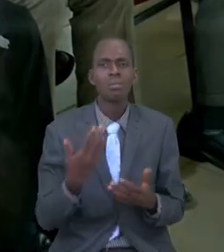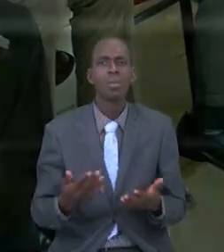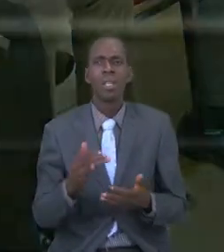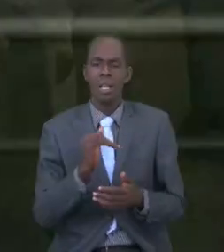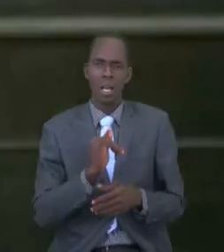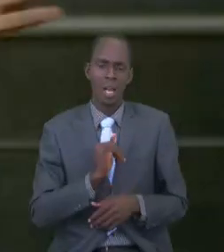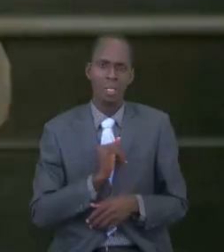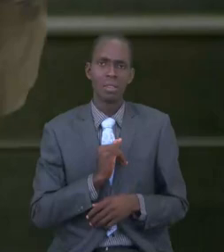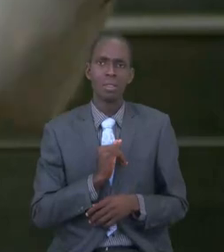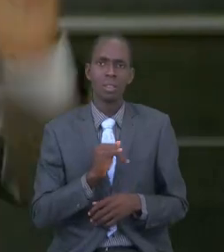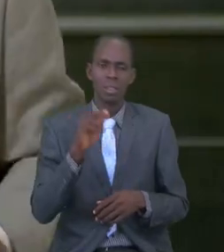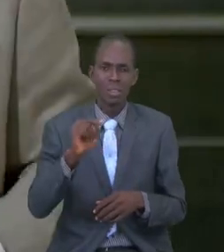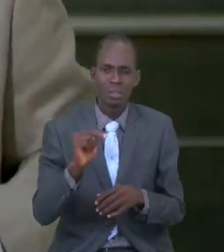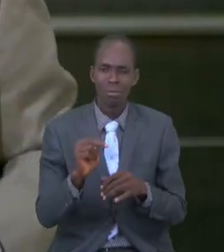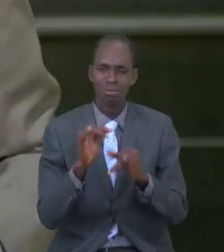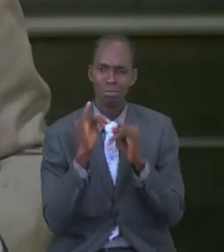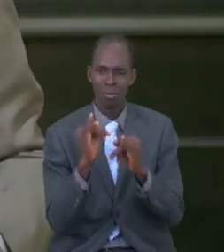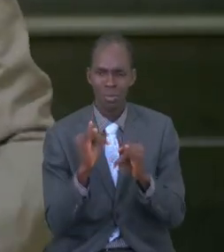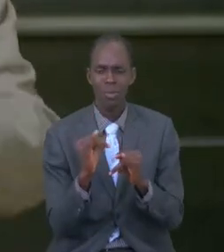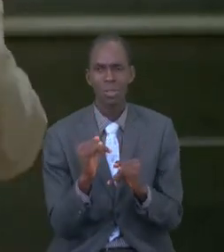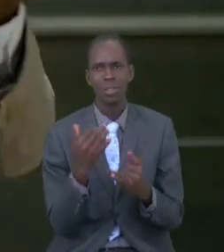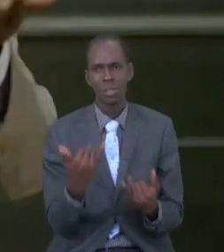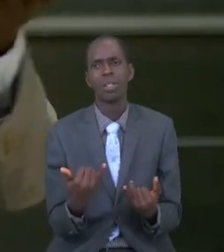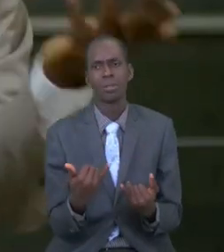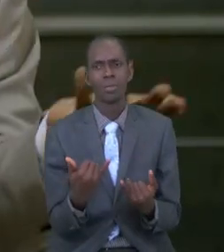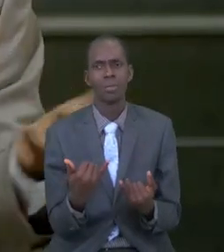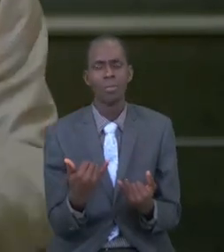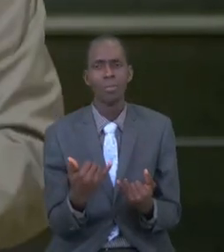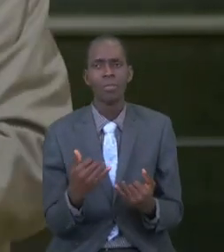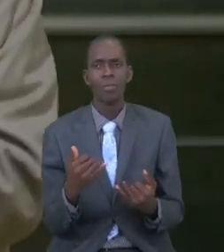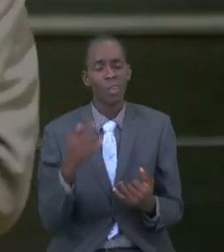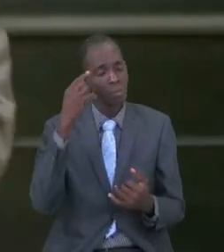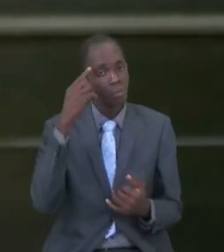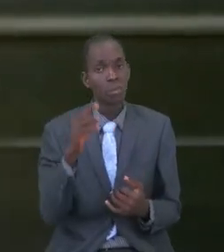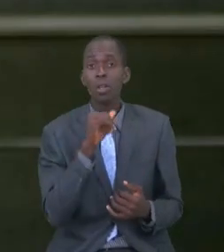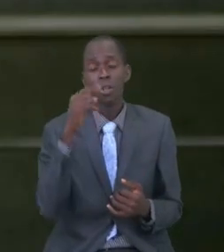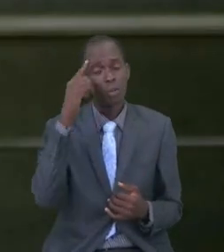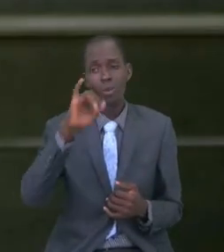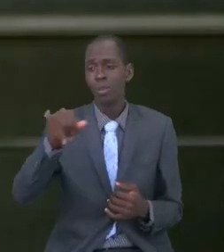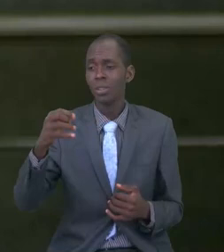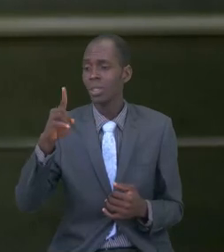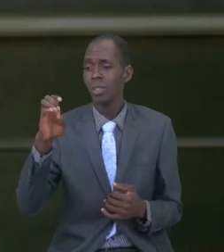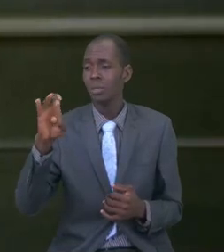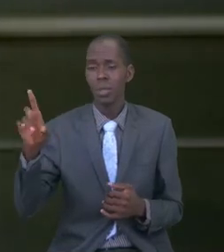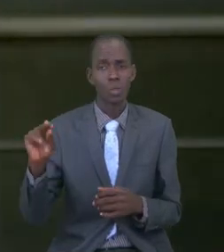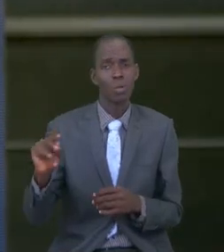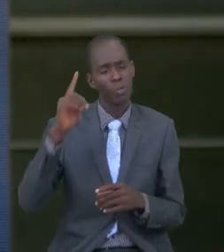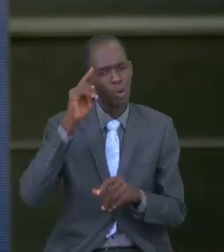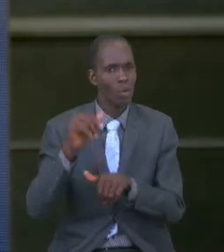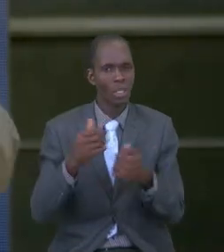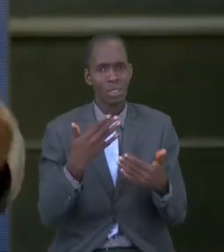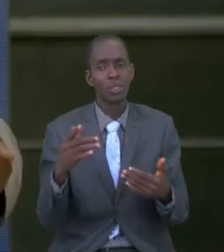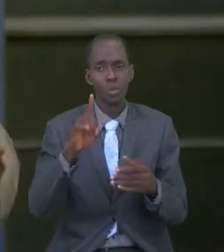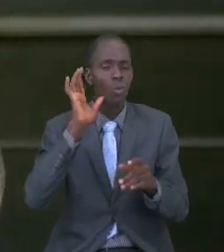directives now. Forget about Jezebel. She's even forgotten about you. Now you will go and you will